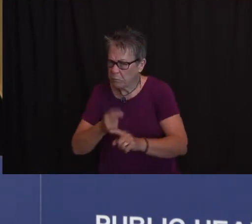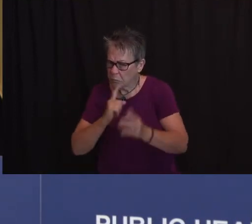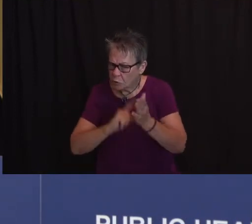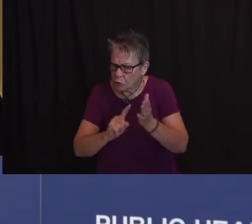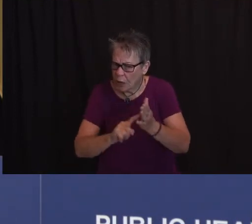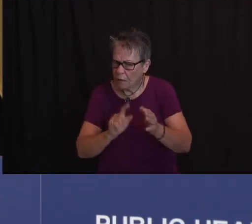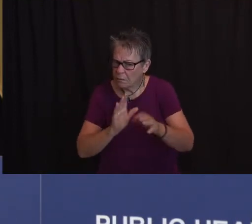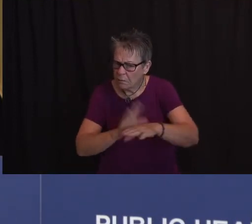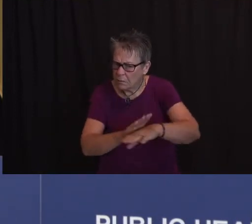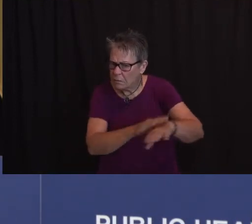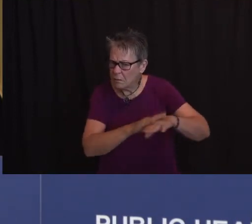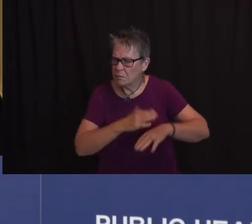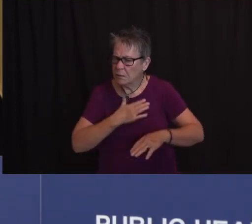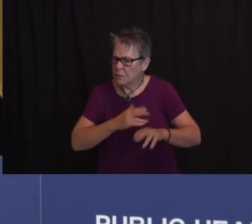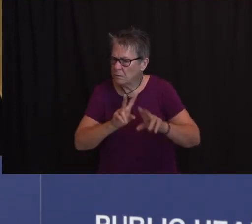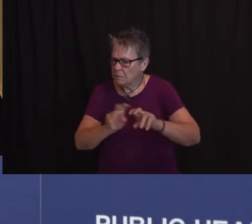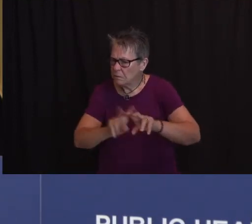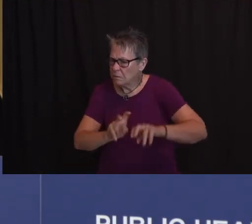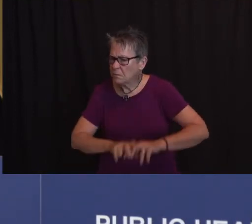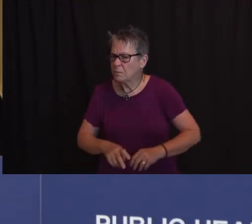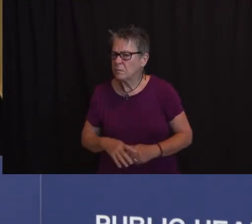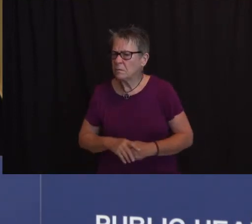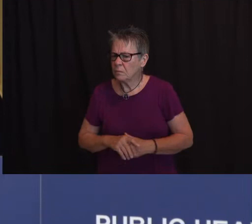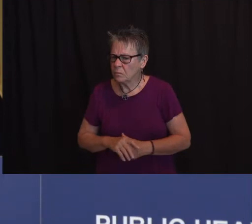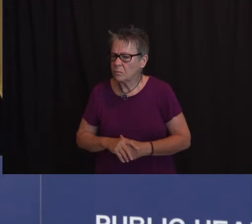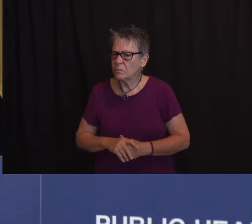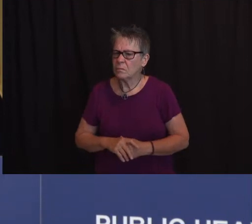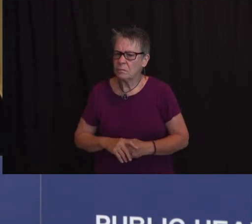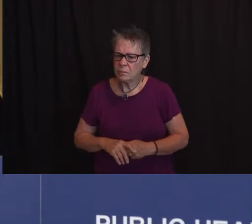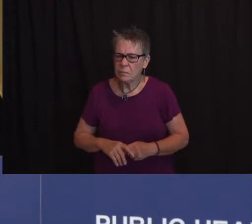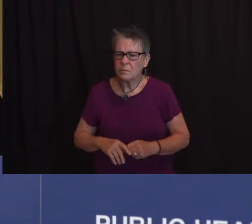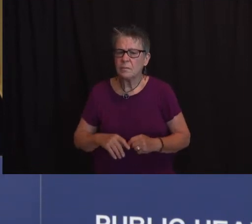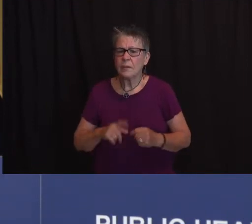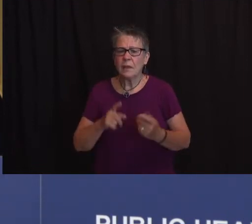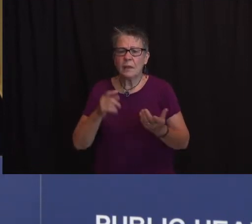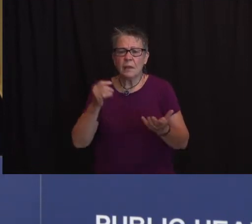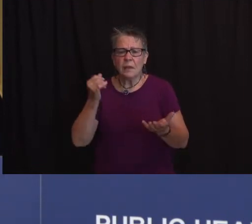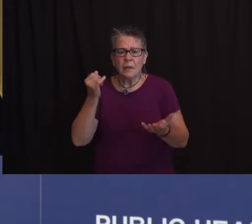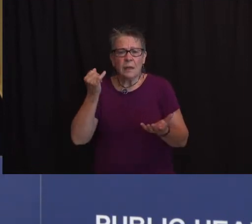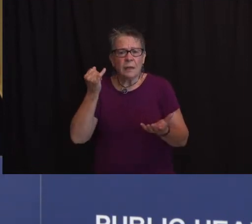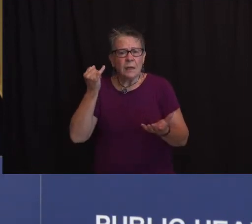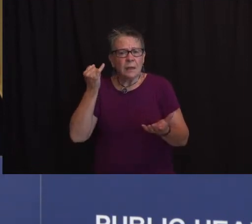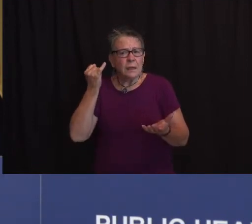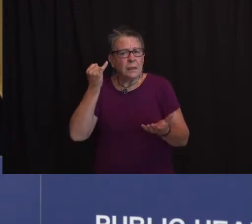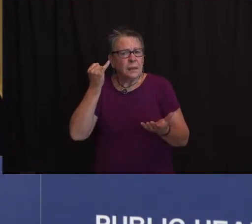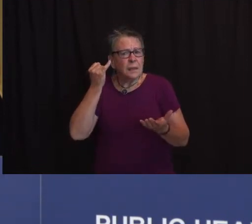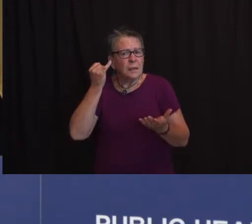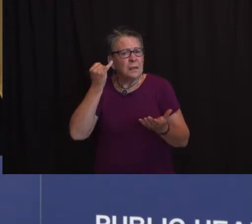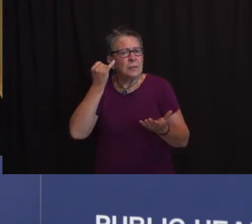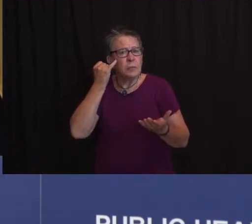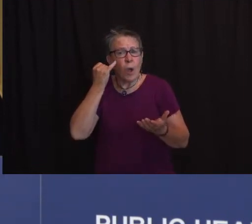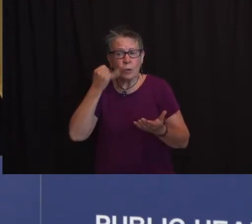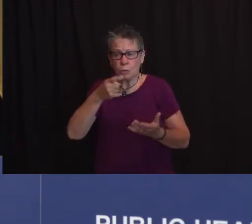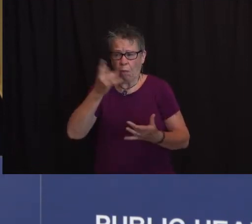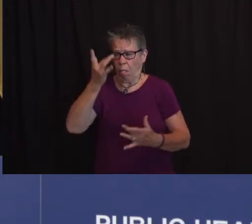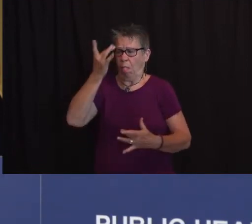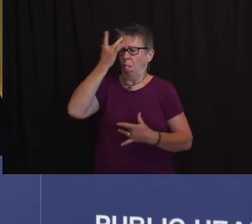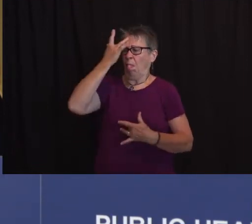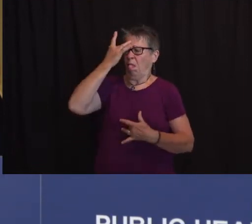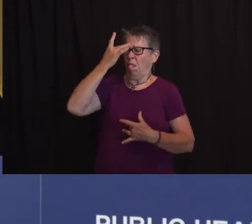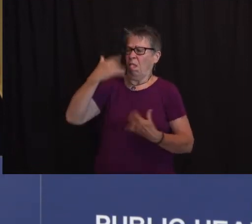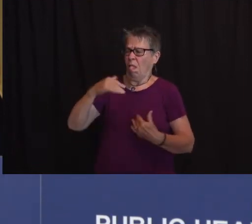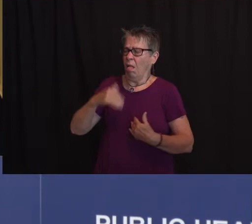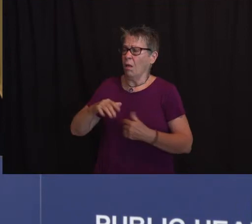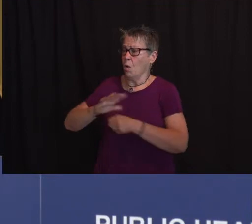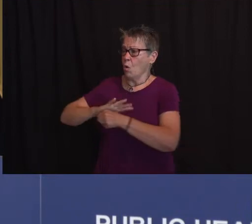home when you're sick. You could have another respiratory virus, and we have to think about those young individuals who are particularly, and